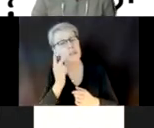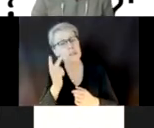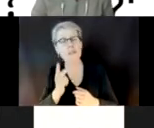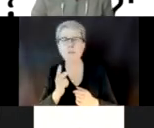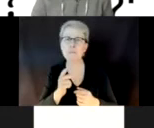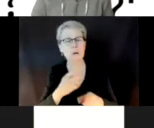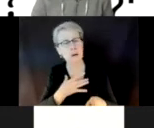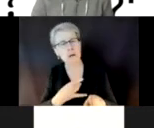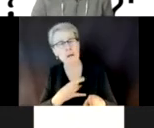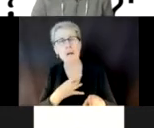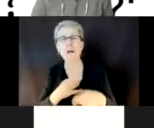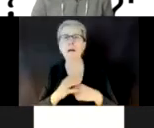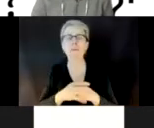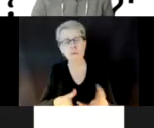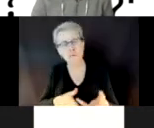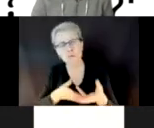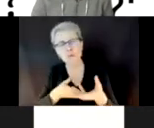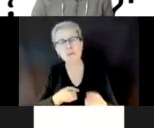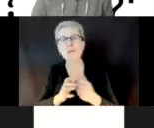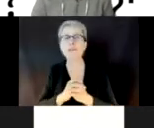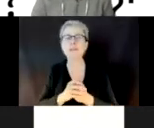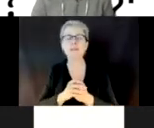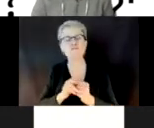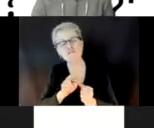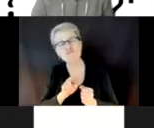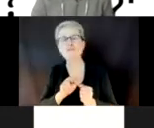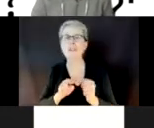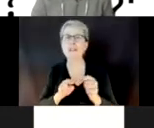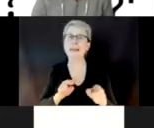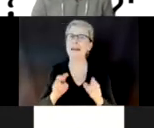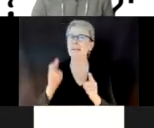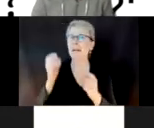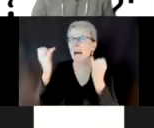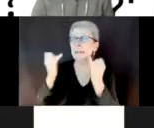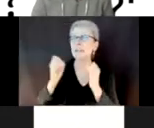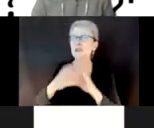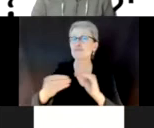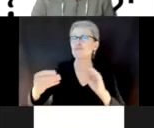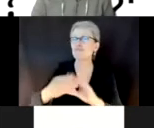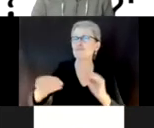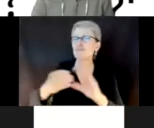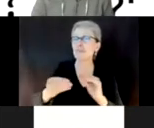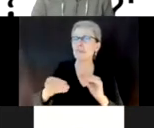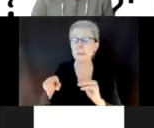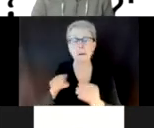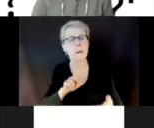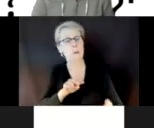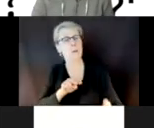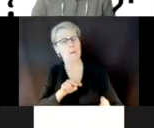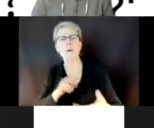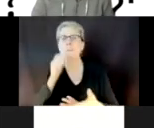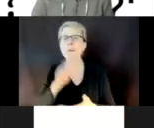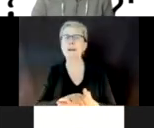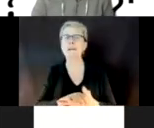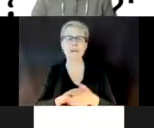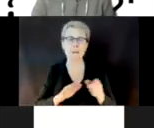You're possibly trying to establish your authority or your thought leadership. And maybe you're trying to close the deal. Maybe you're trying to sell